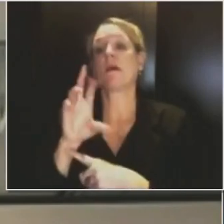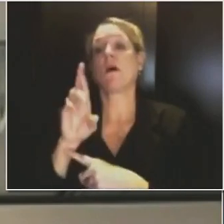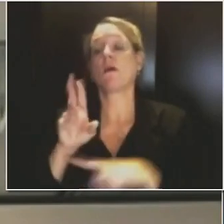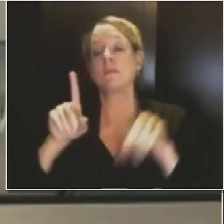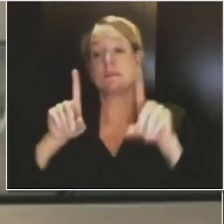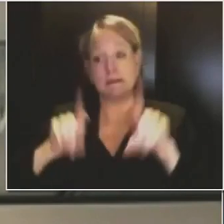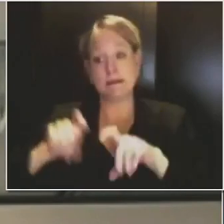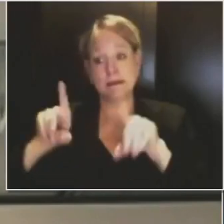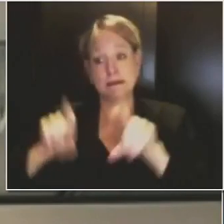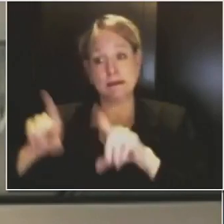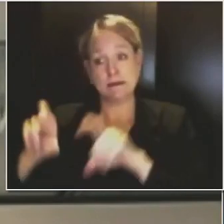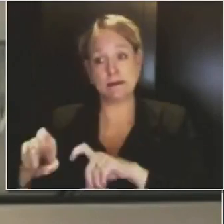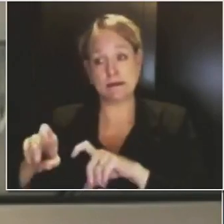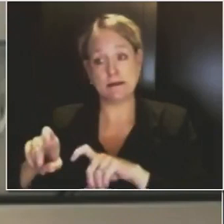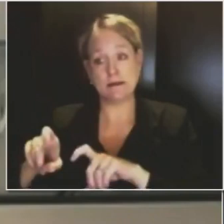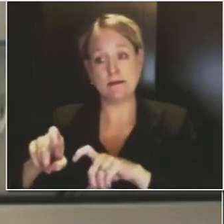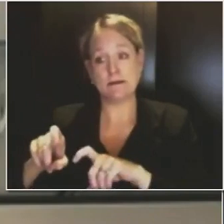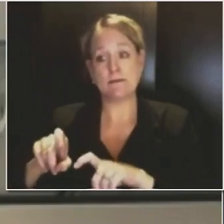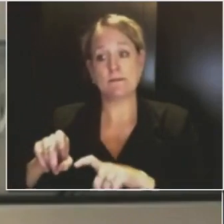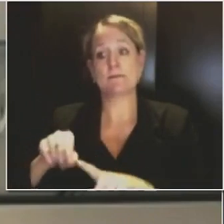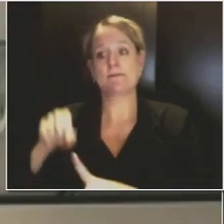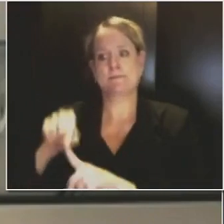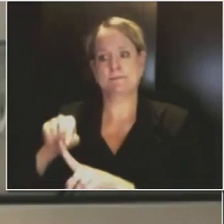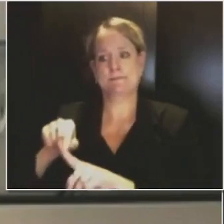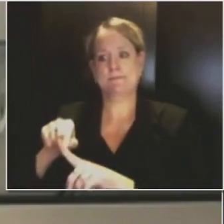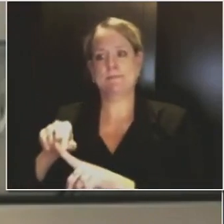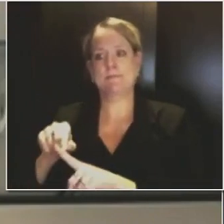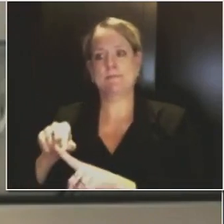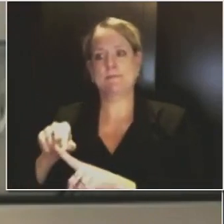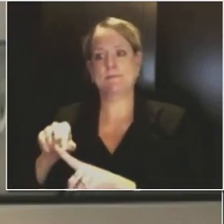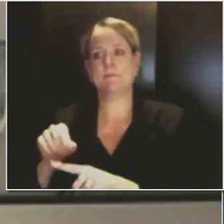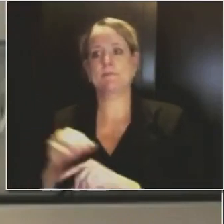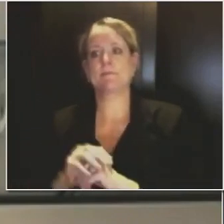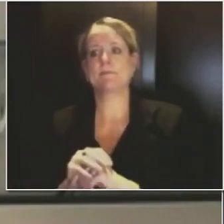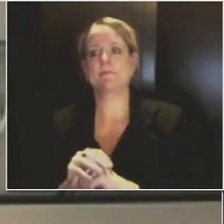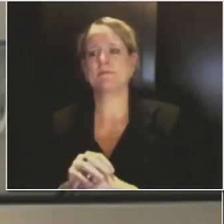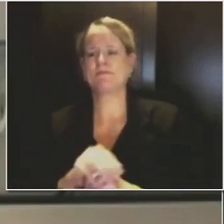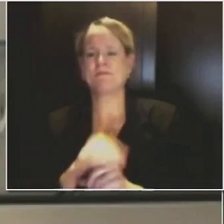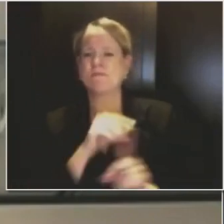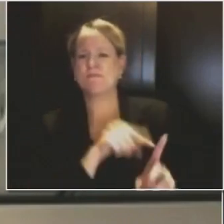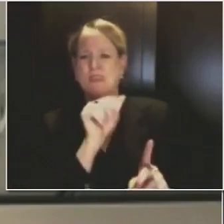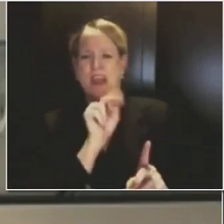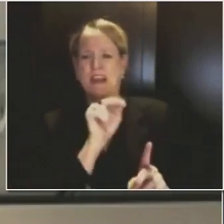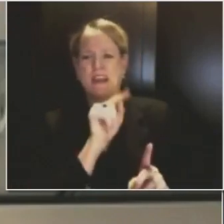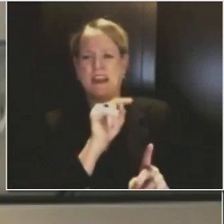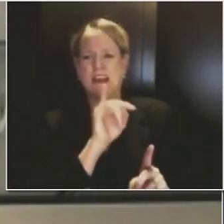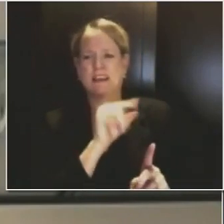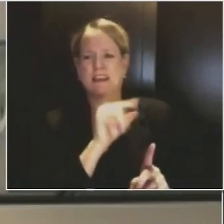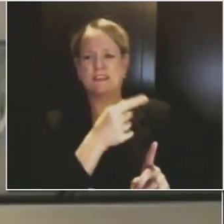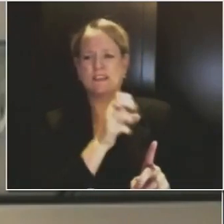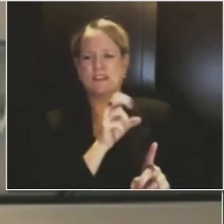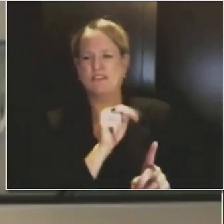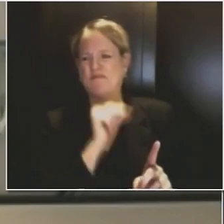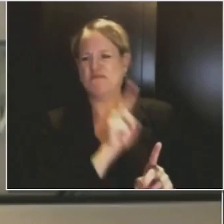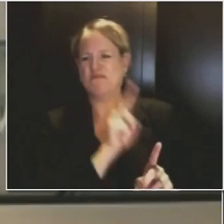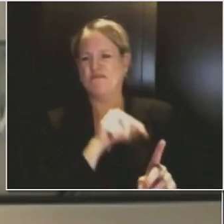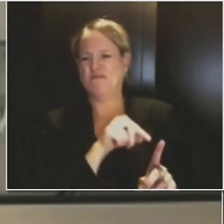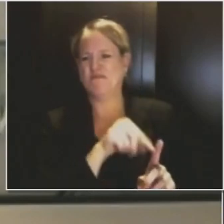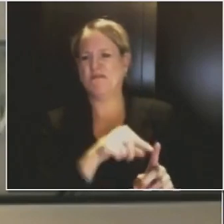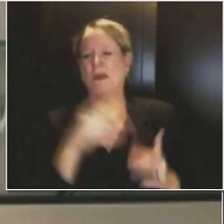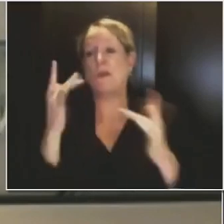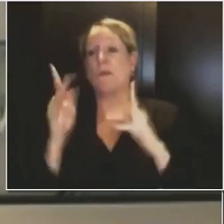antigen tests and use them on a larger scale and more frequently is really promising. But right now, that is a limitation that for asymptomatic people,